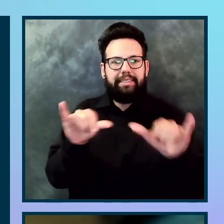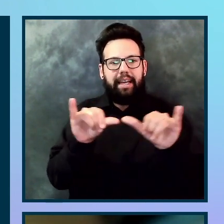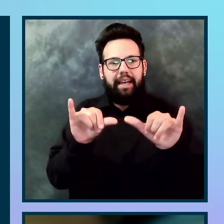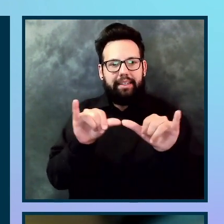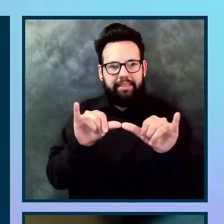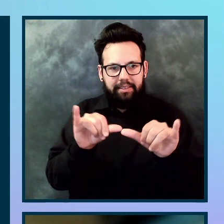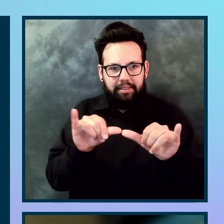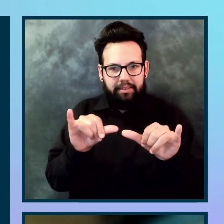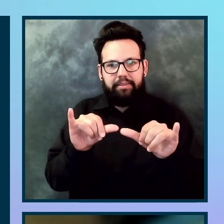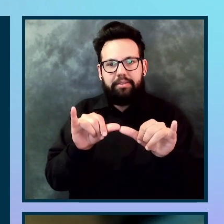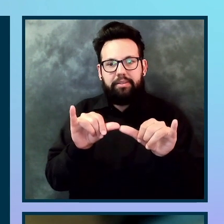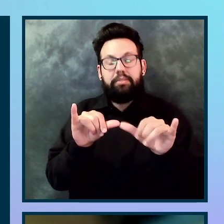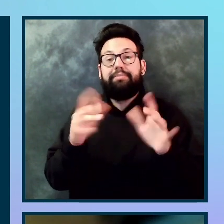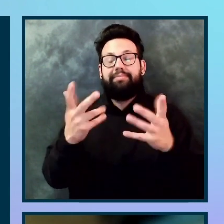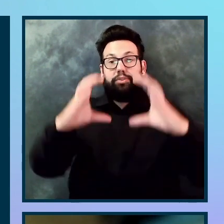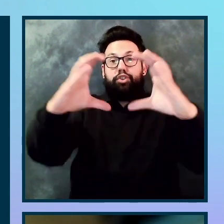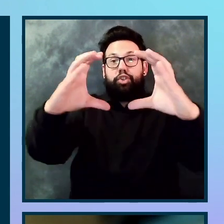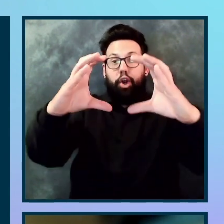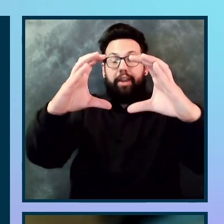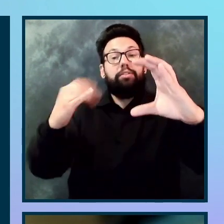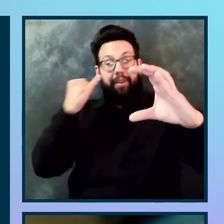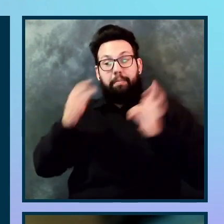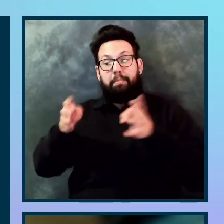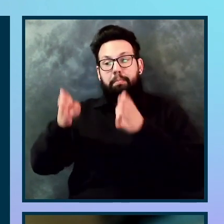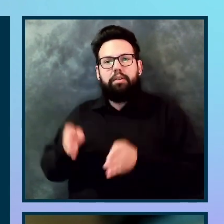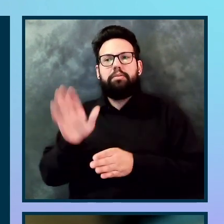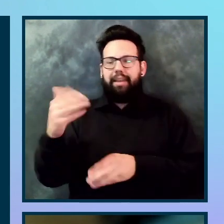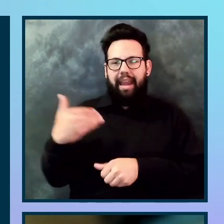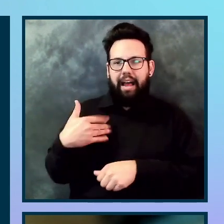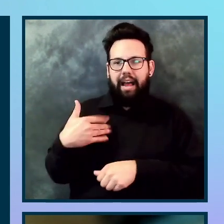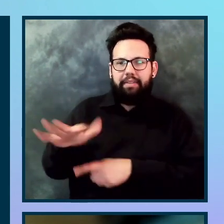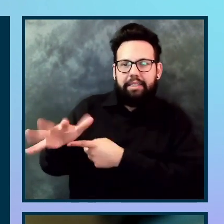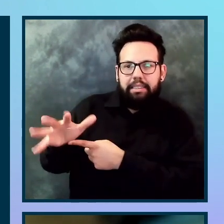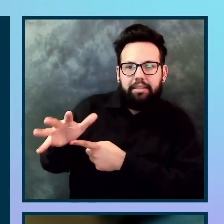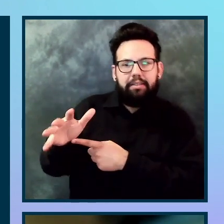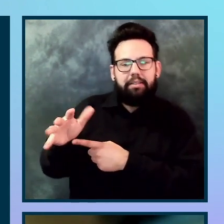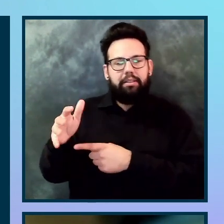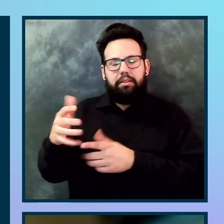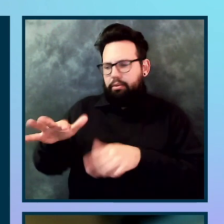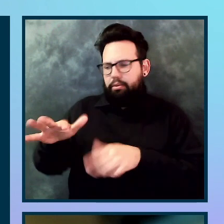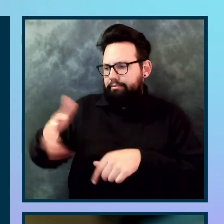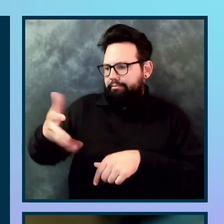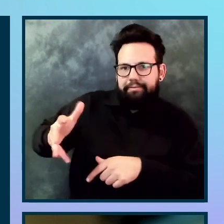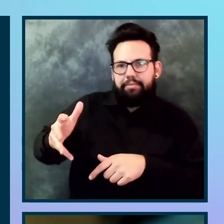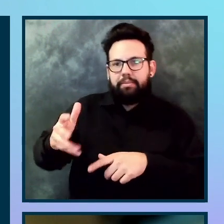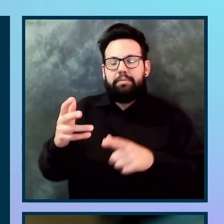shaking while they're going through, they don't have to make sure that they're right on the object. They can go a little bit